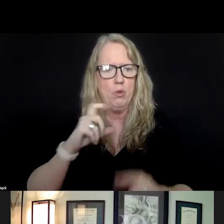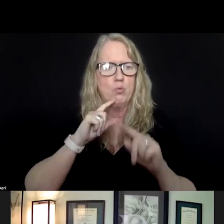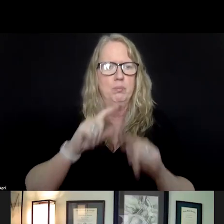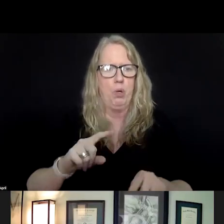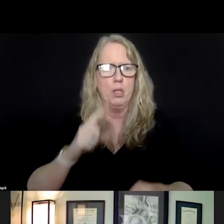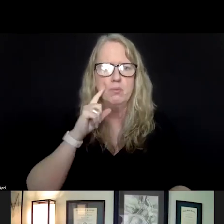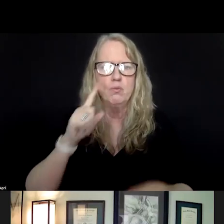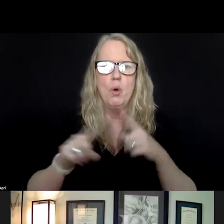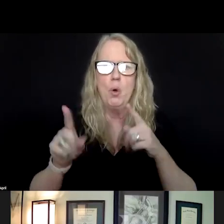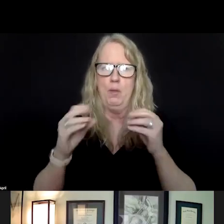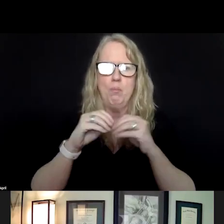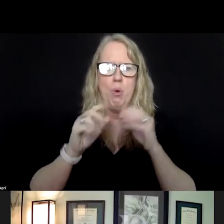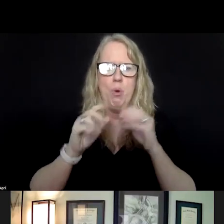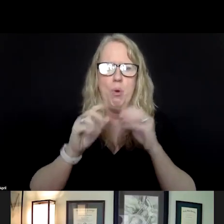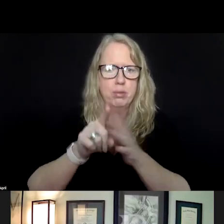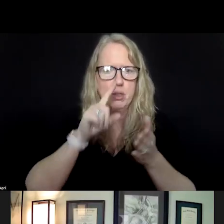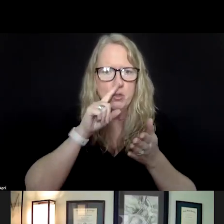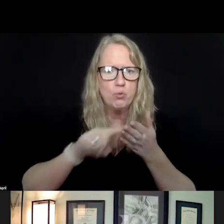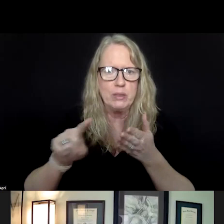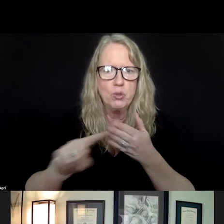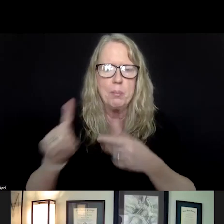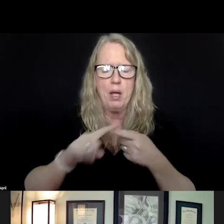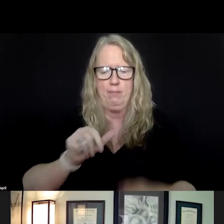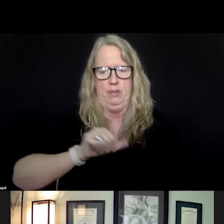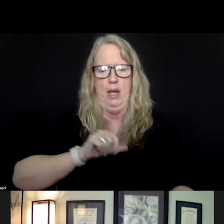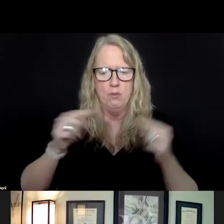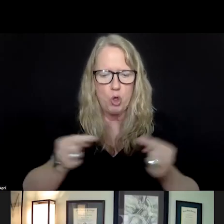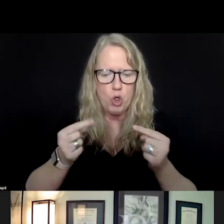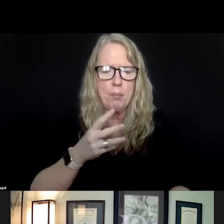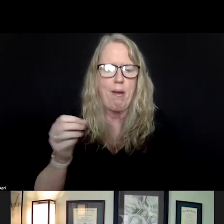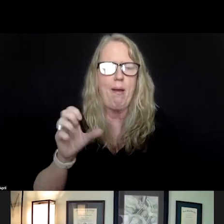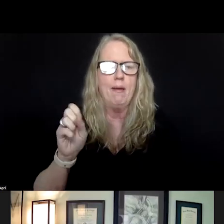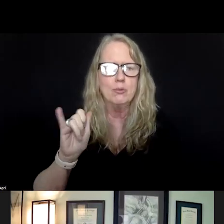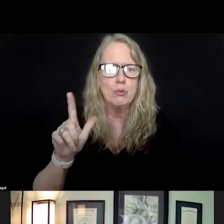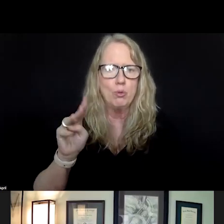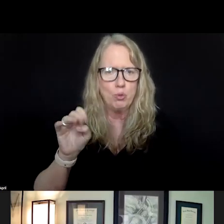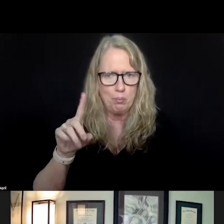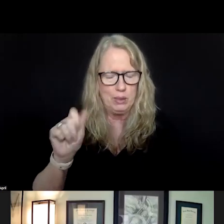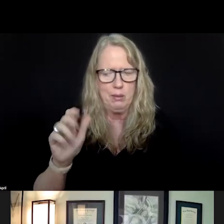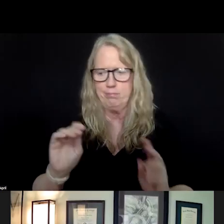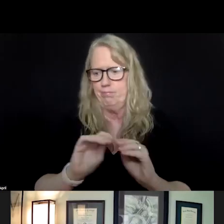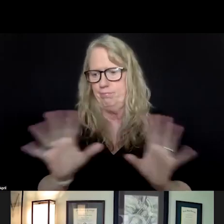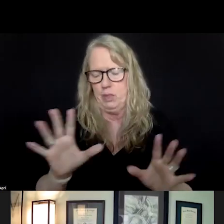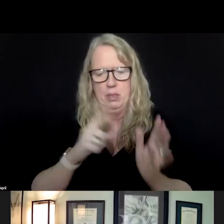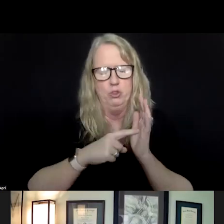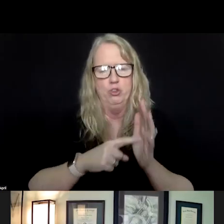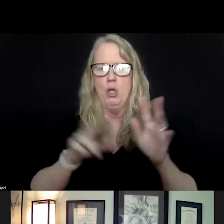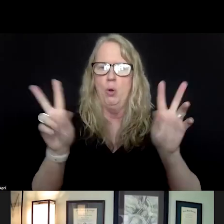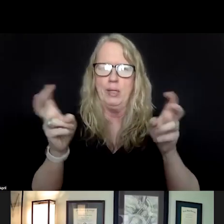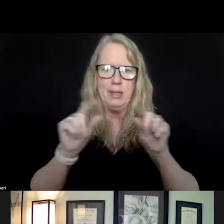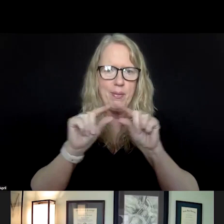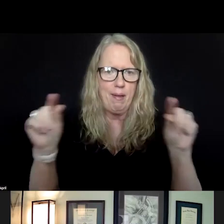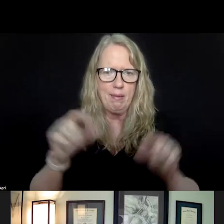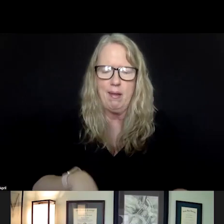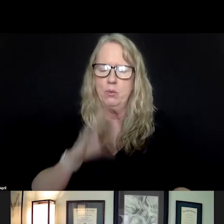to the emerging research on self-harm and social media. And clearly the headlines are picking up on